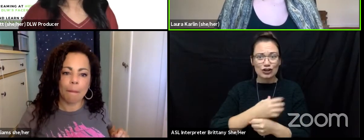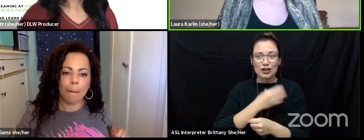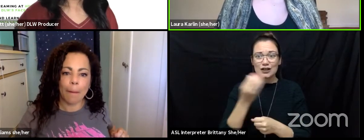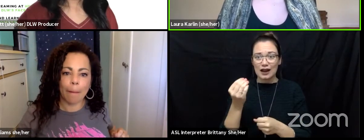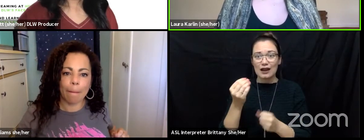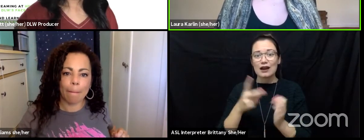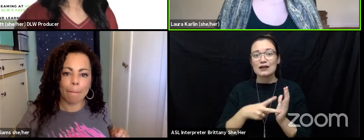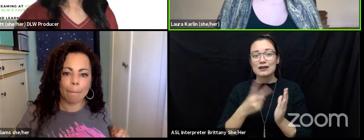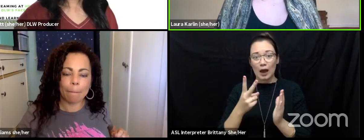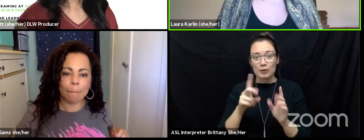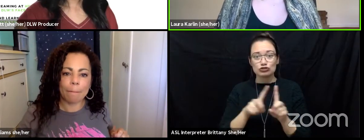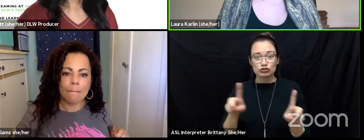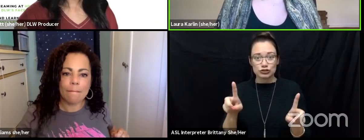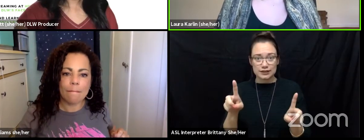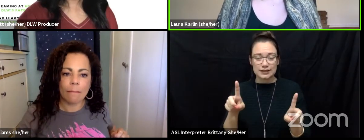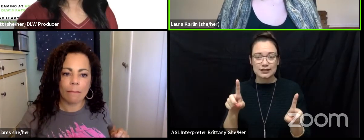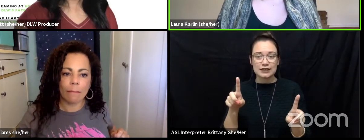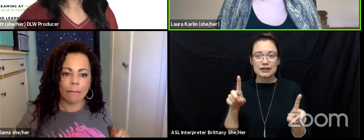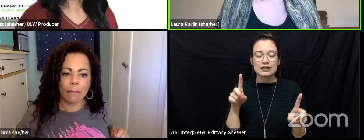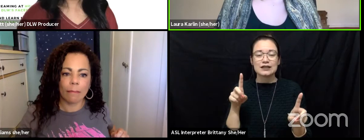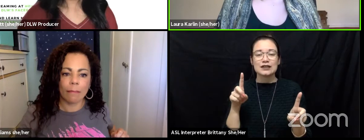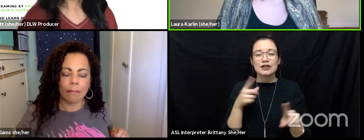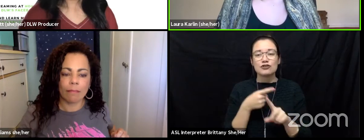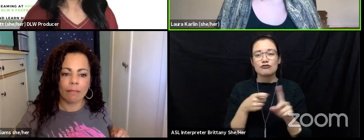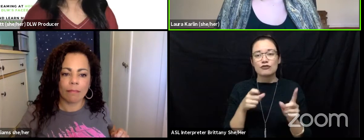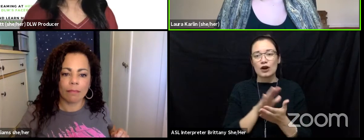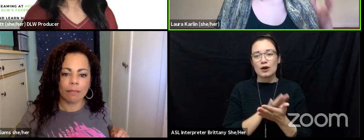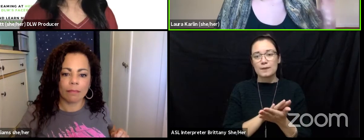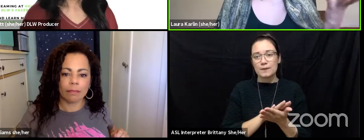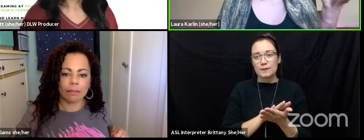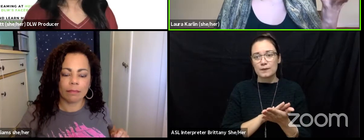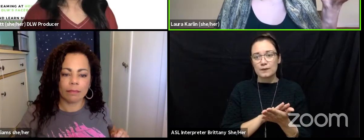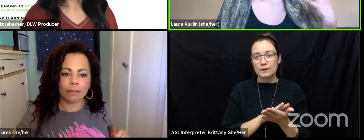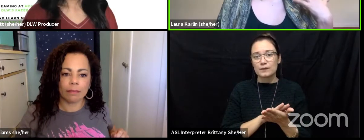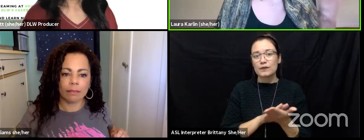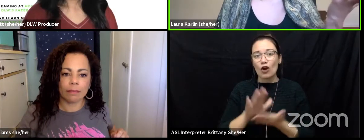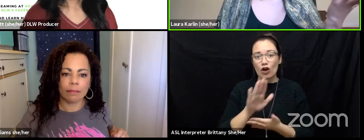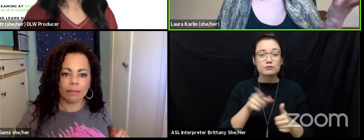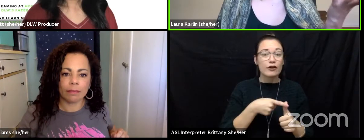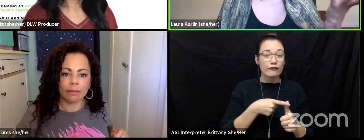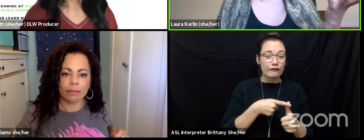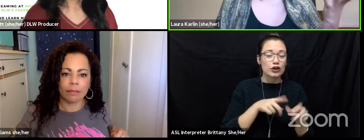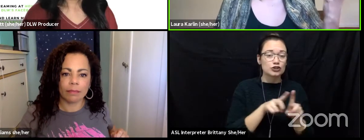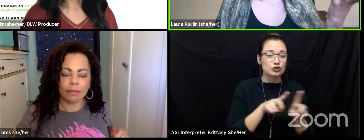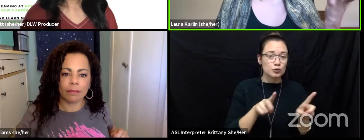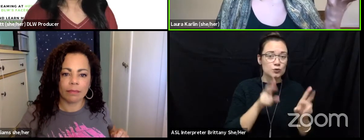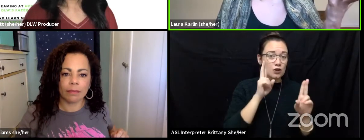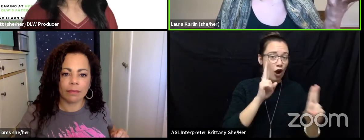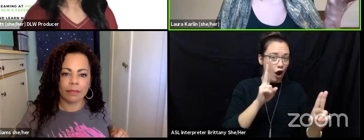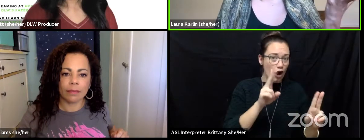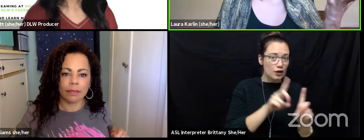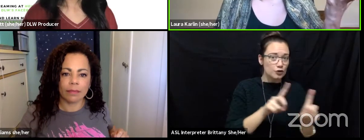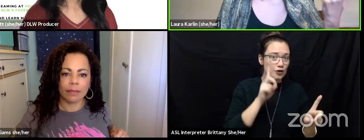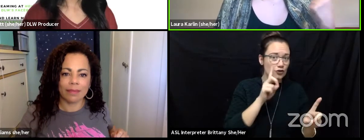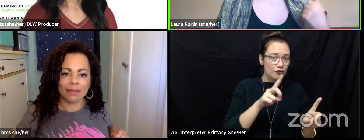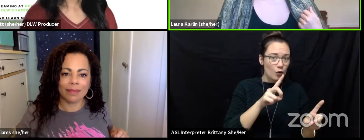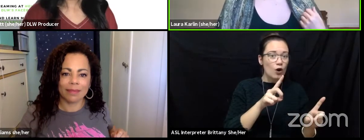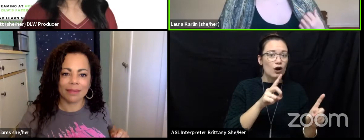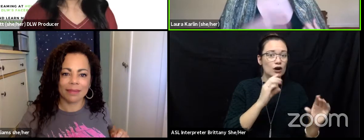degree from college. My first degree was an honors degree of choreography and